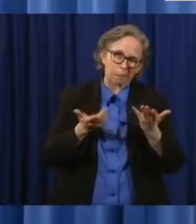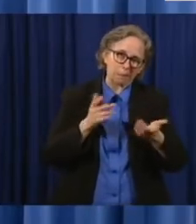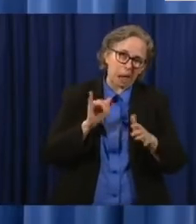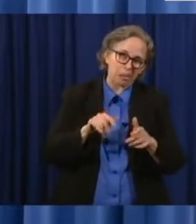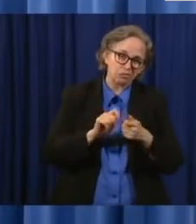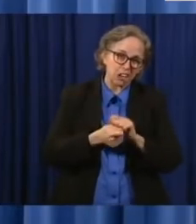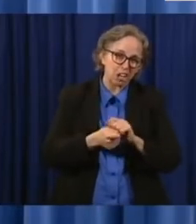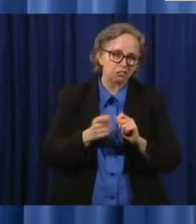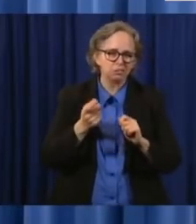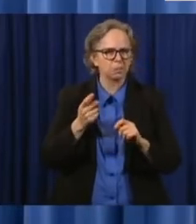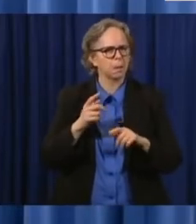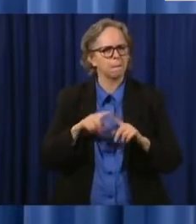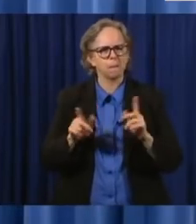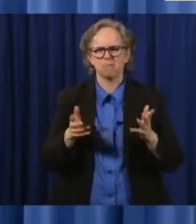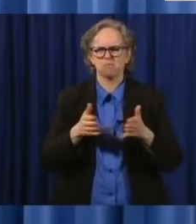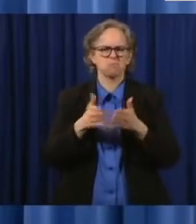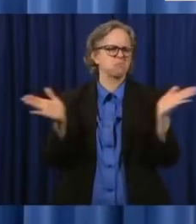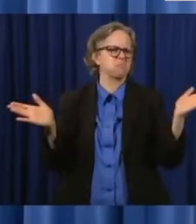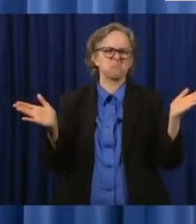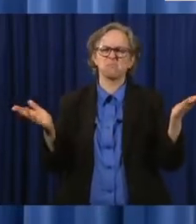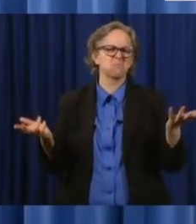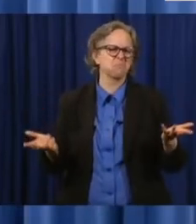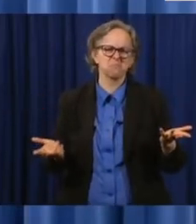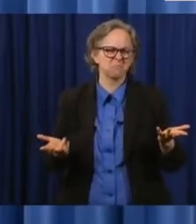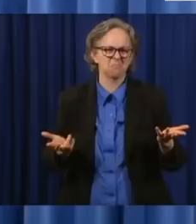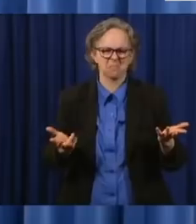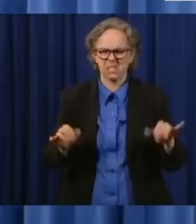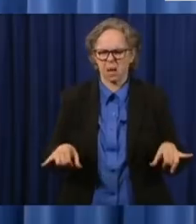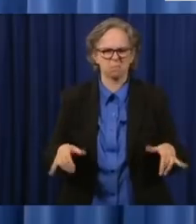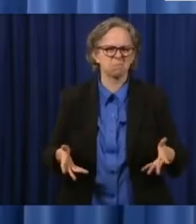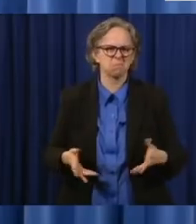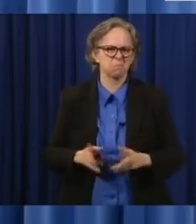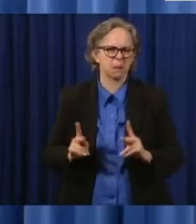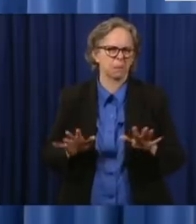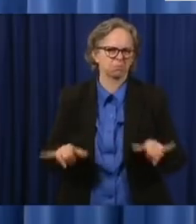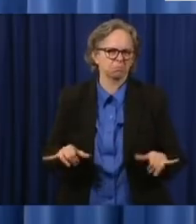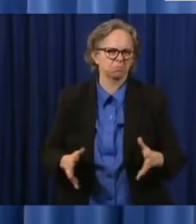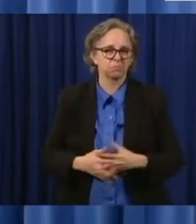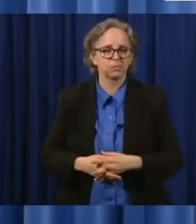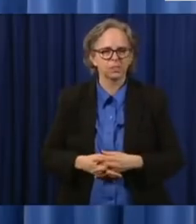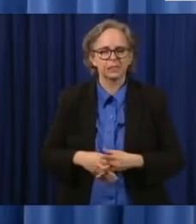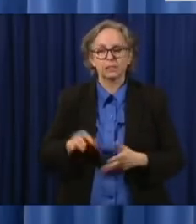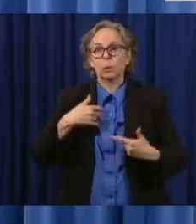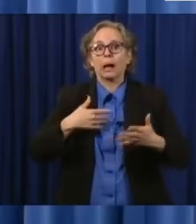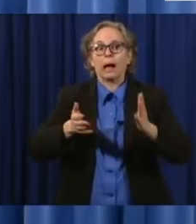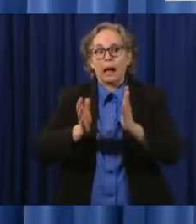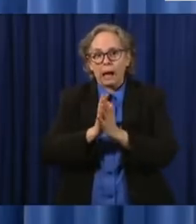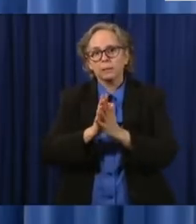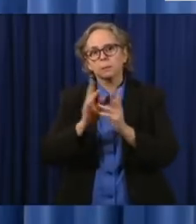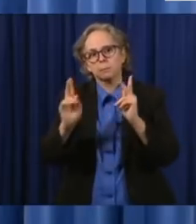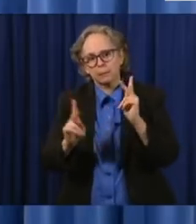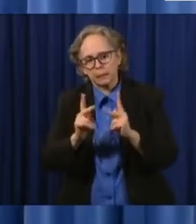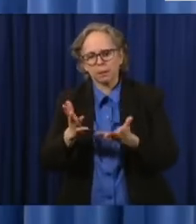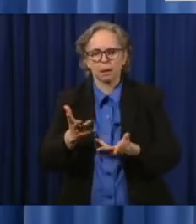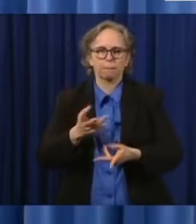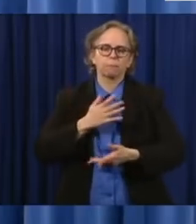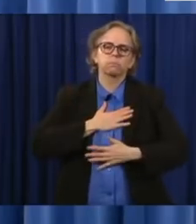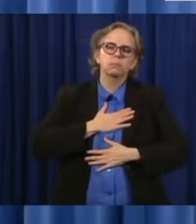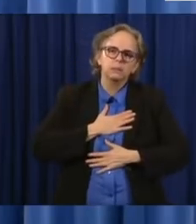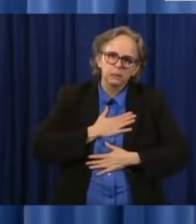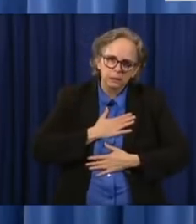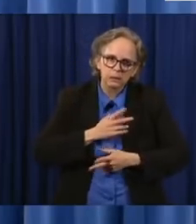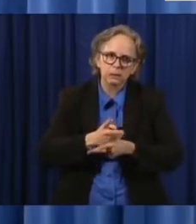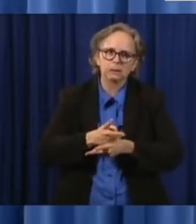The travel advisory was to be careful about it, and we would ask people not to do it. So there's not a whole